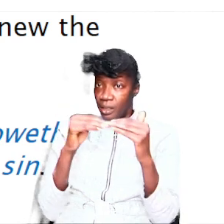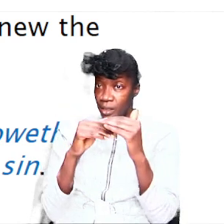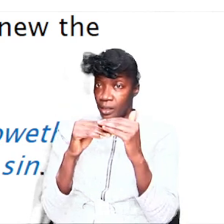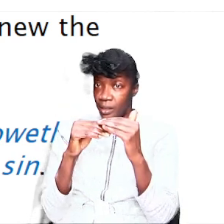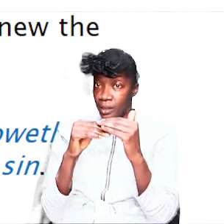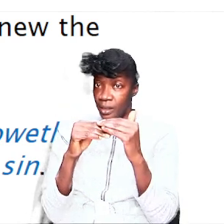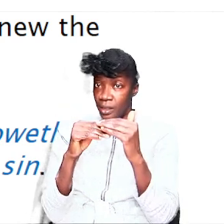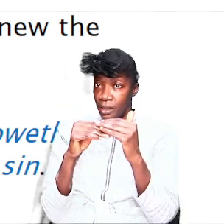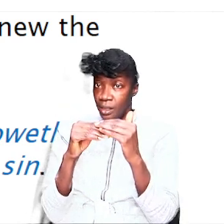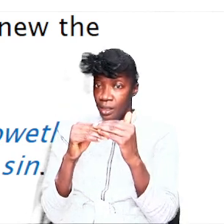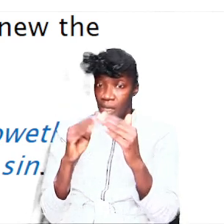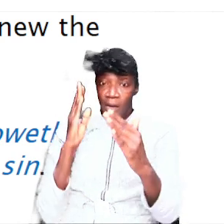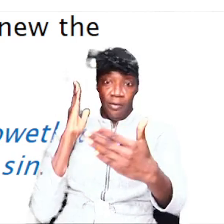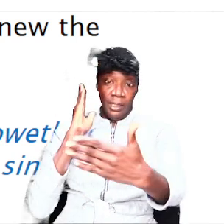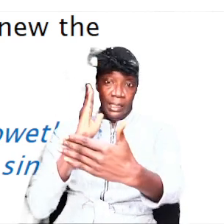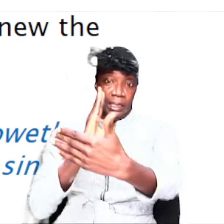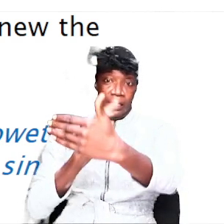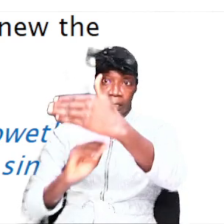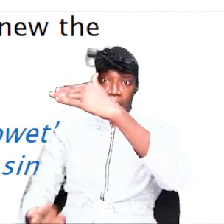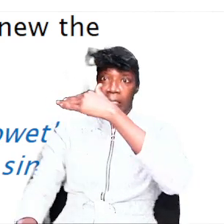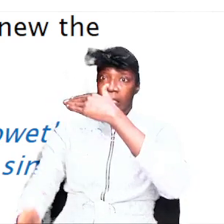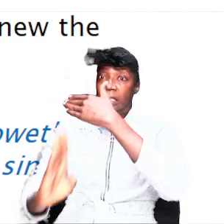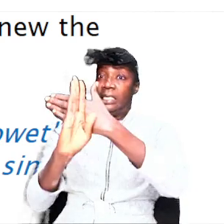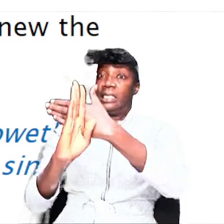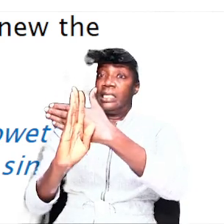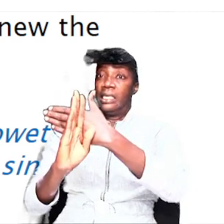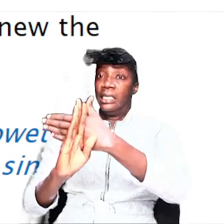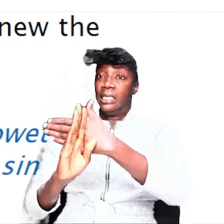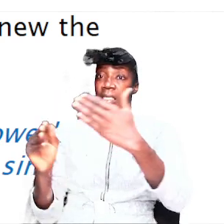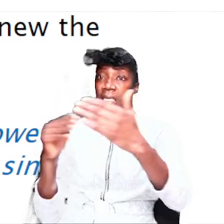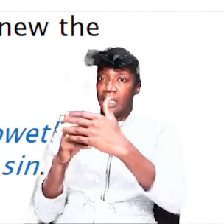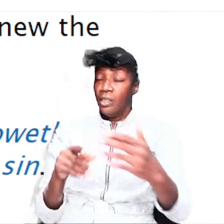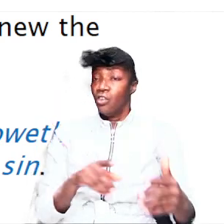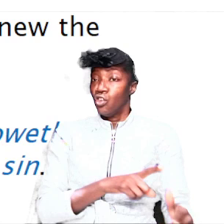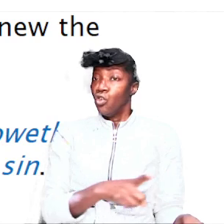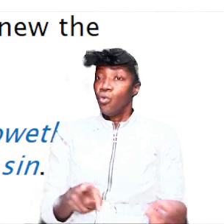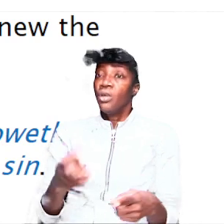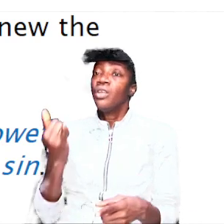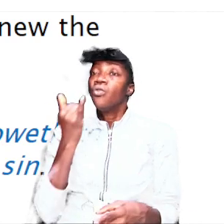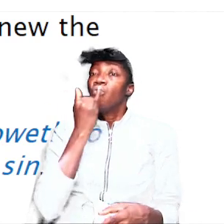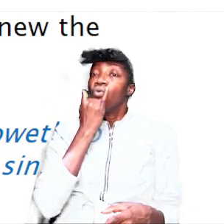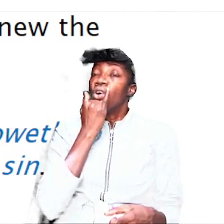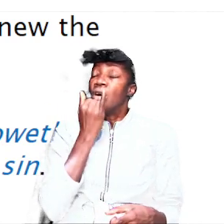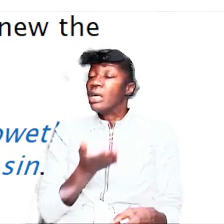against doing the wrong things. Wrong thing are things.